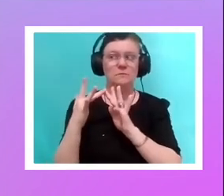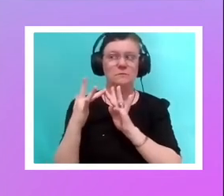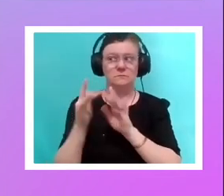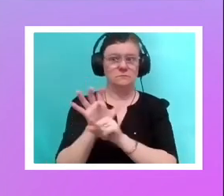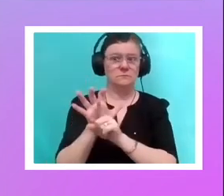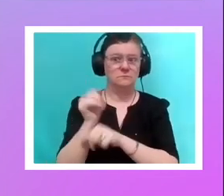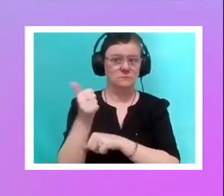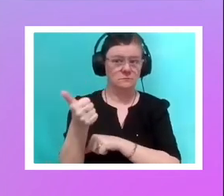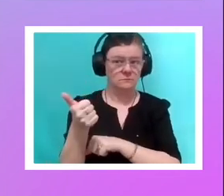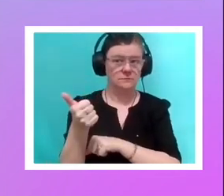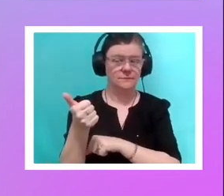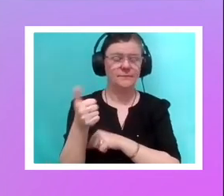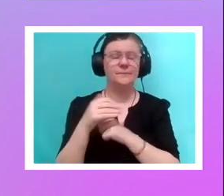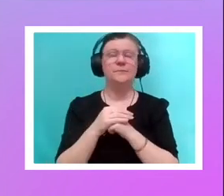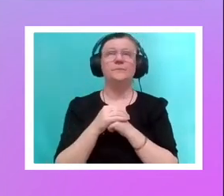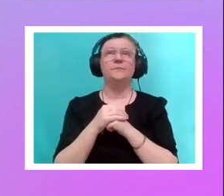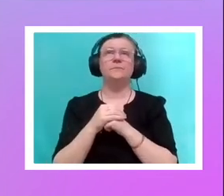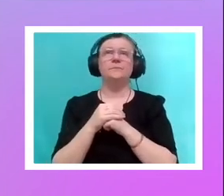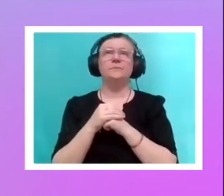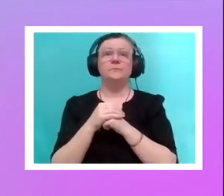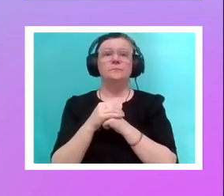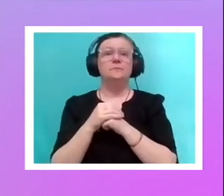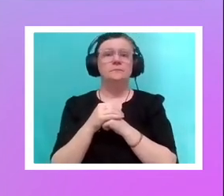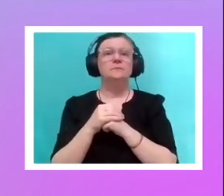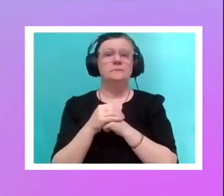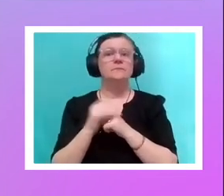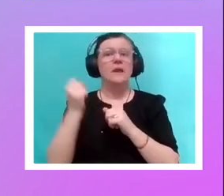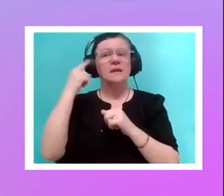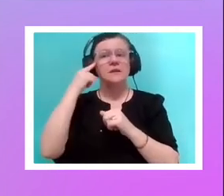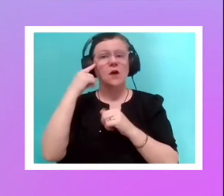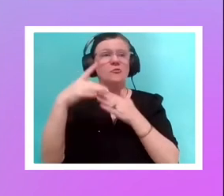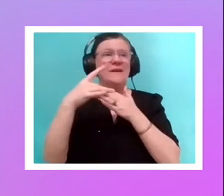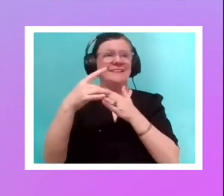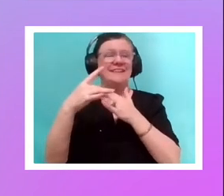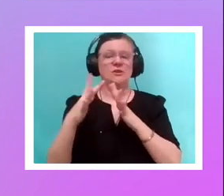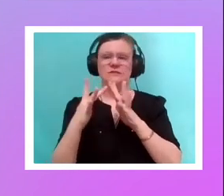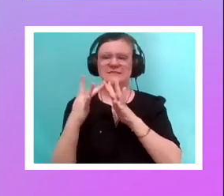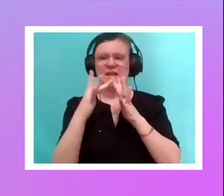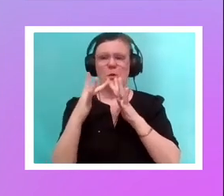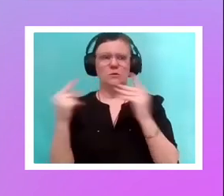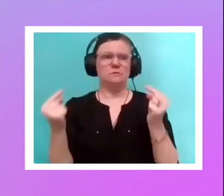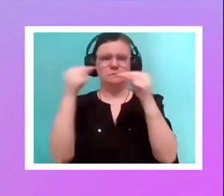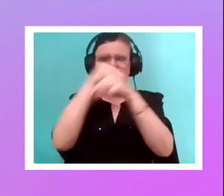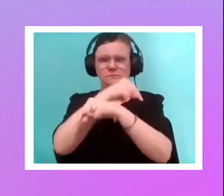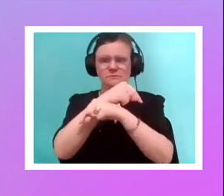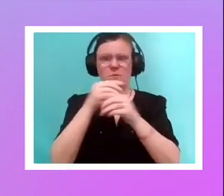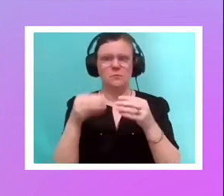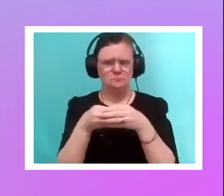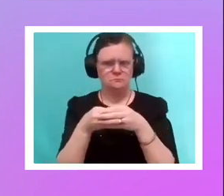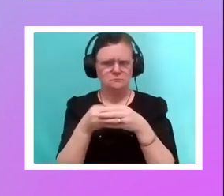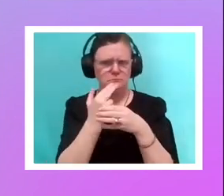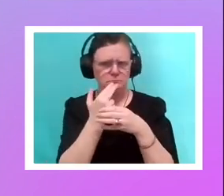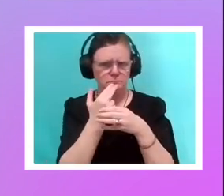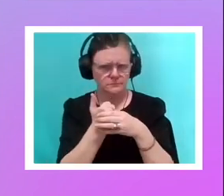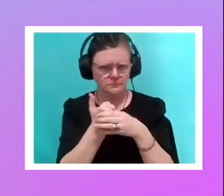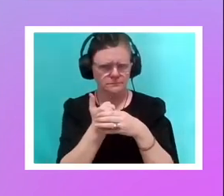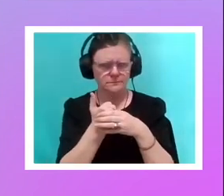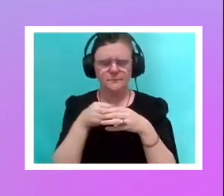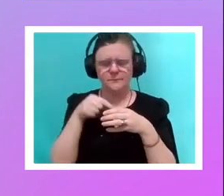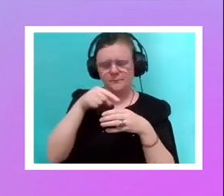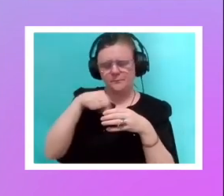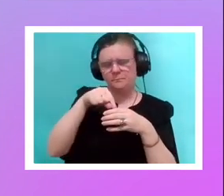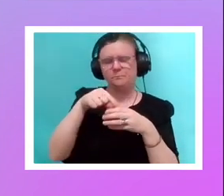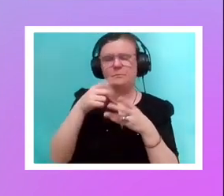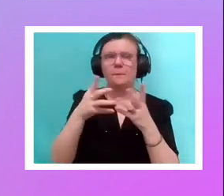good. And there's a cross-government accessibility leaders network. That's a smaller group, much smaller group, designed to